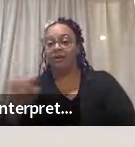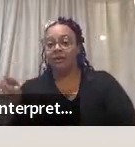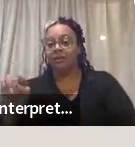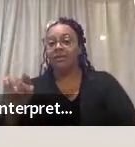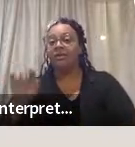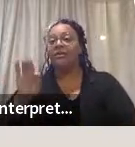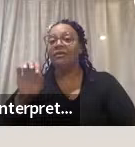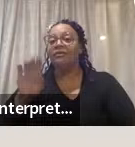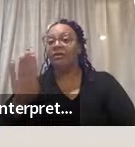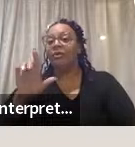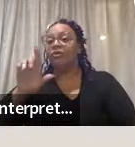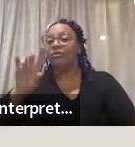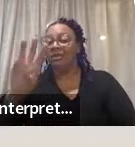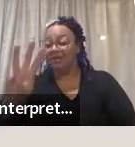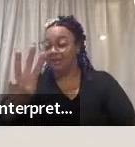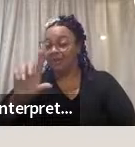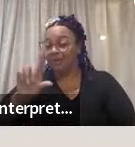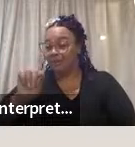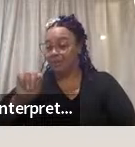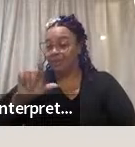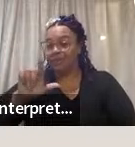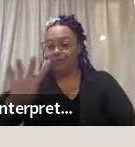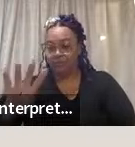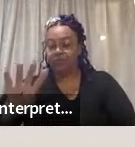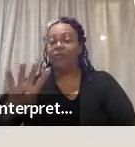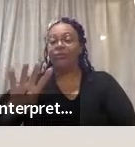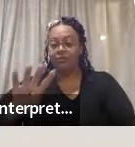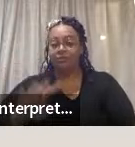26th, 2024.